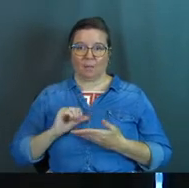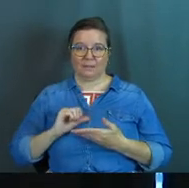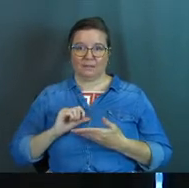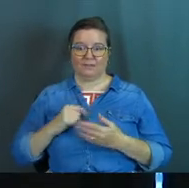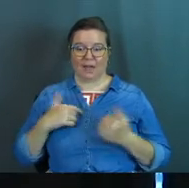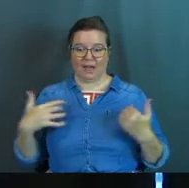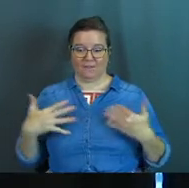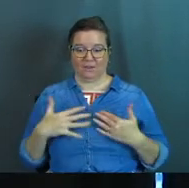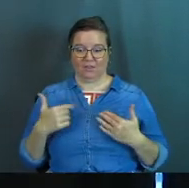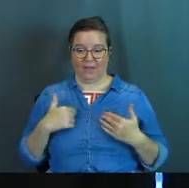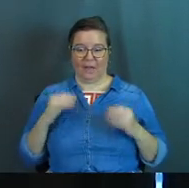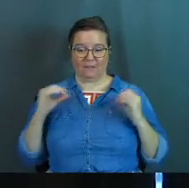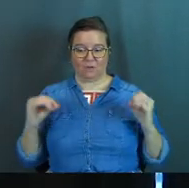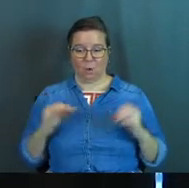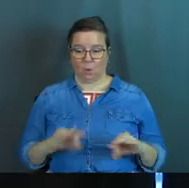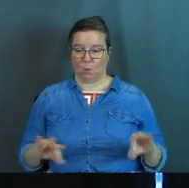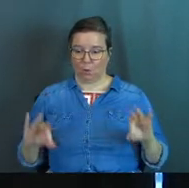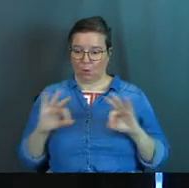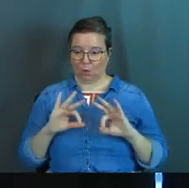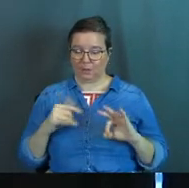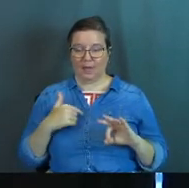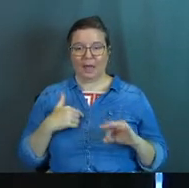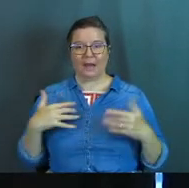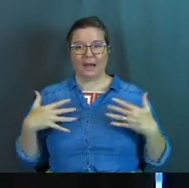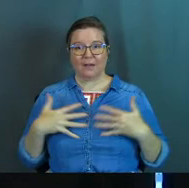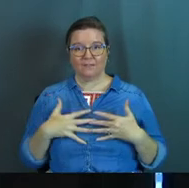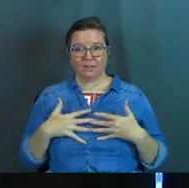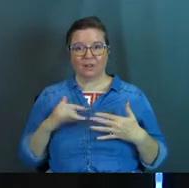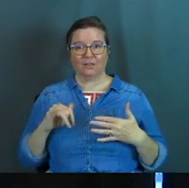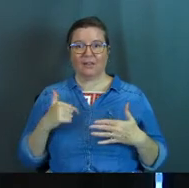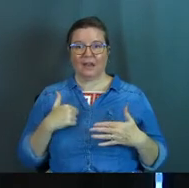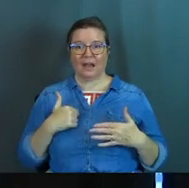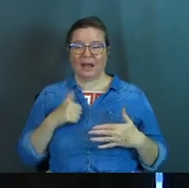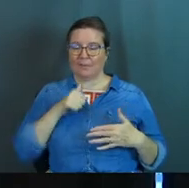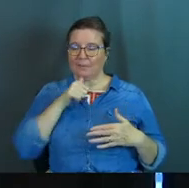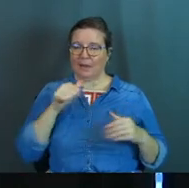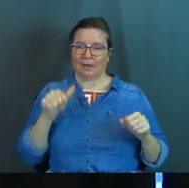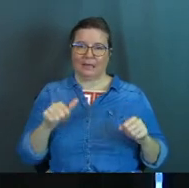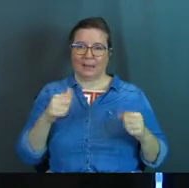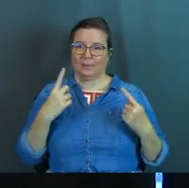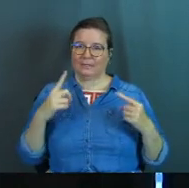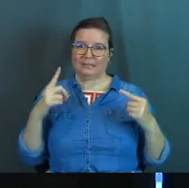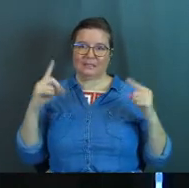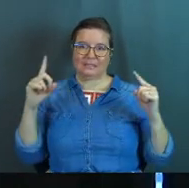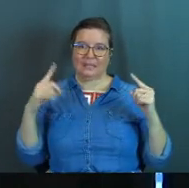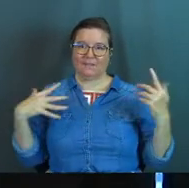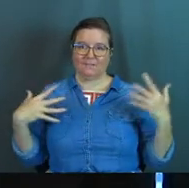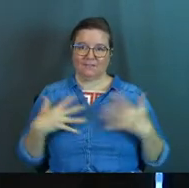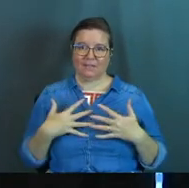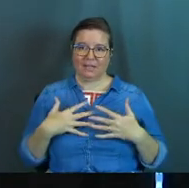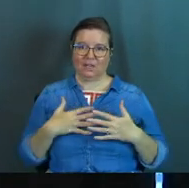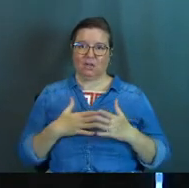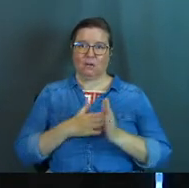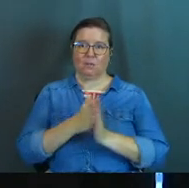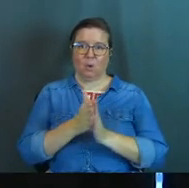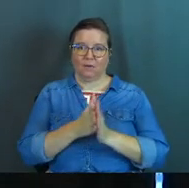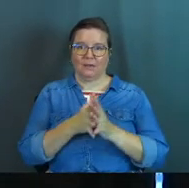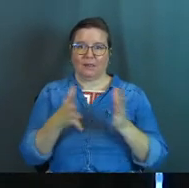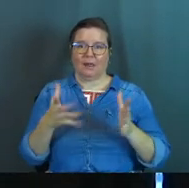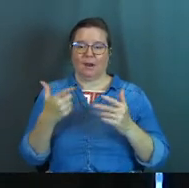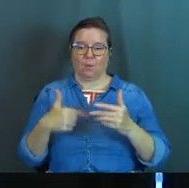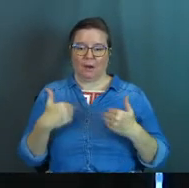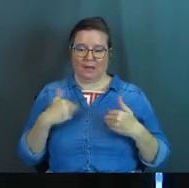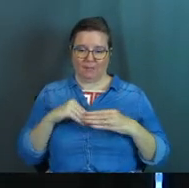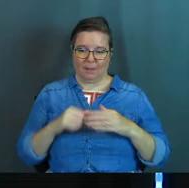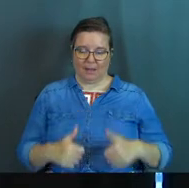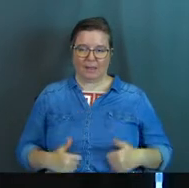I fear that I have no worth, and I fear that I'm incapable of succeeding. Fear drives a lot of what I've got